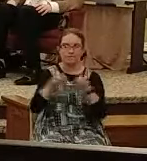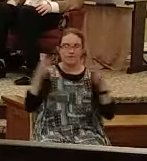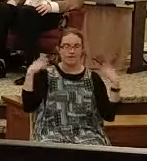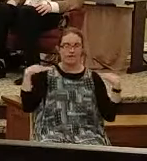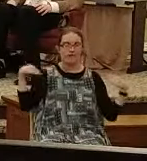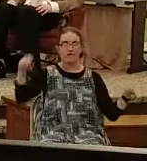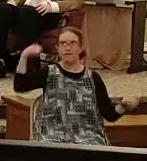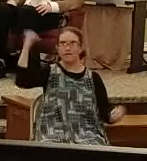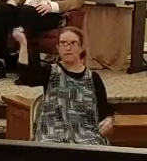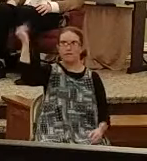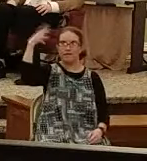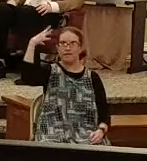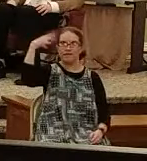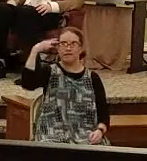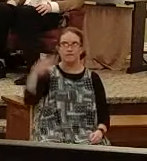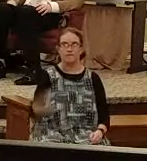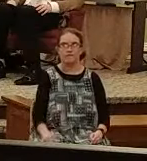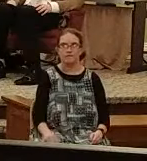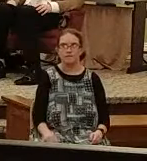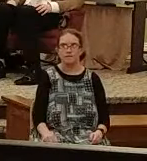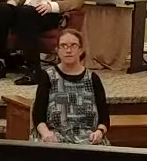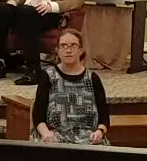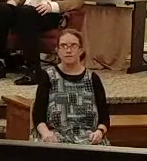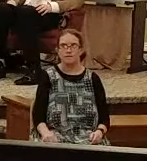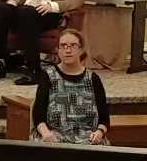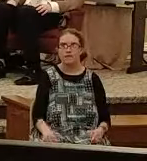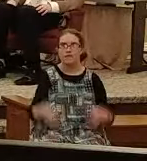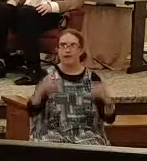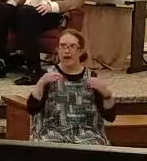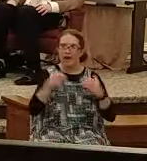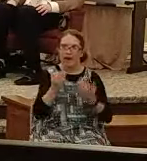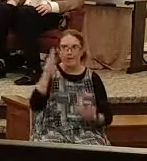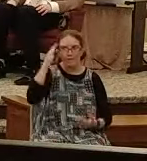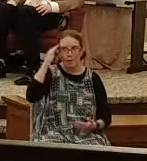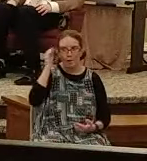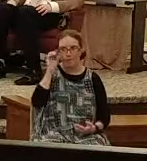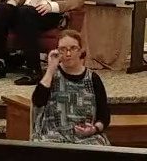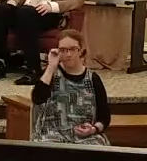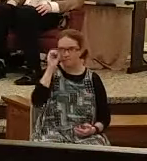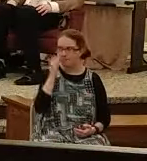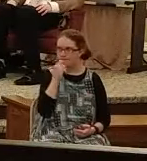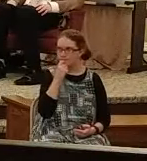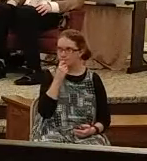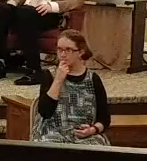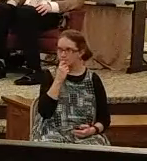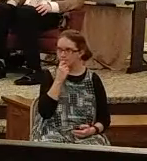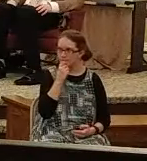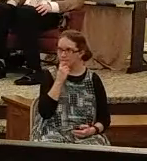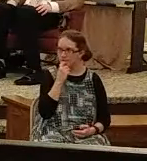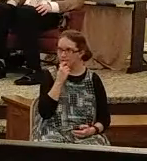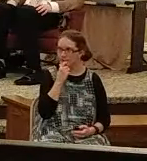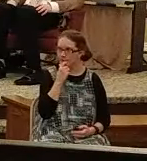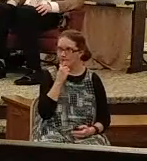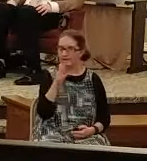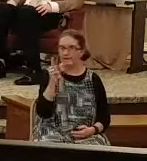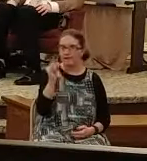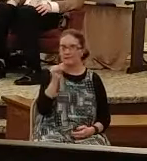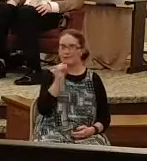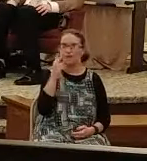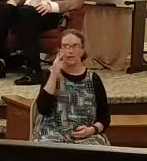of light. Yes, sir. Now, how do you know that? Well, he didn't look mean and